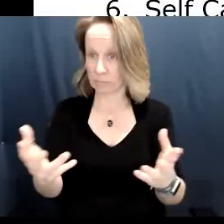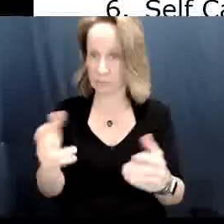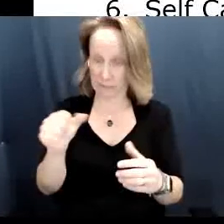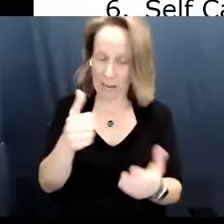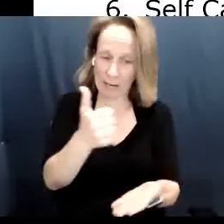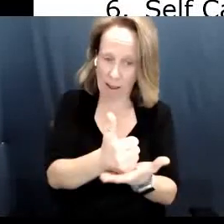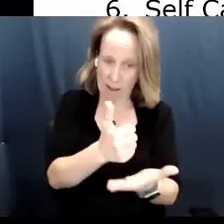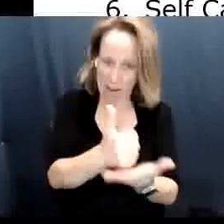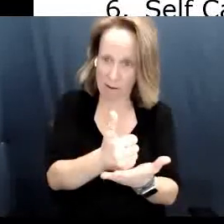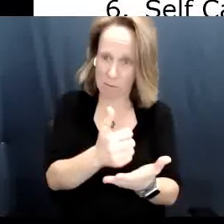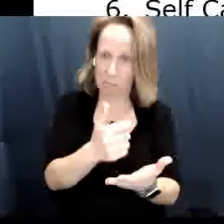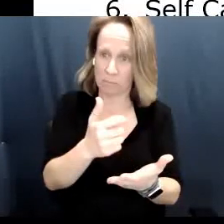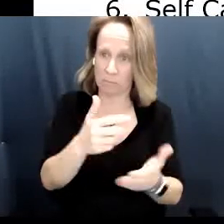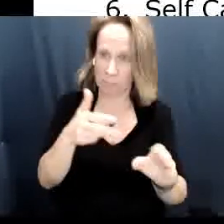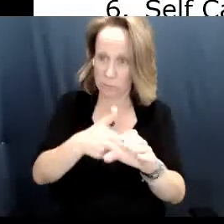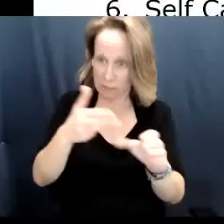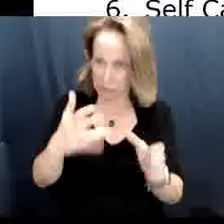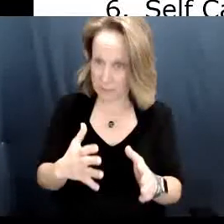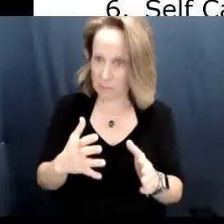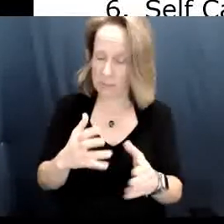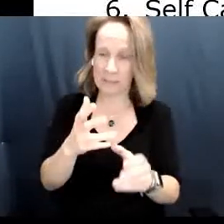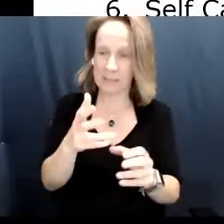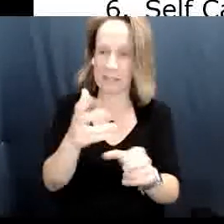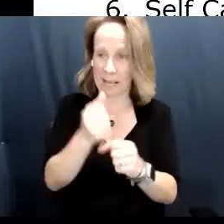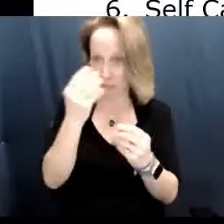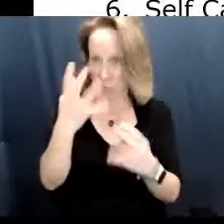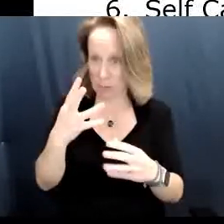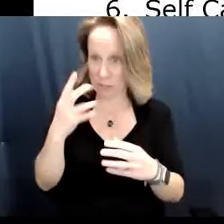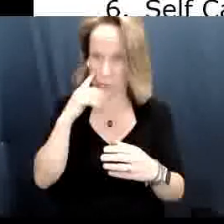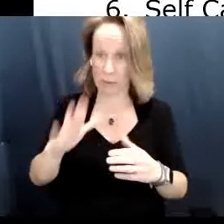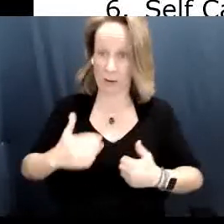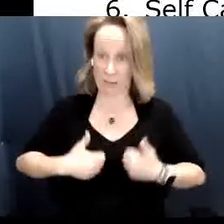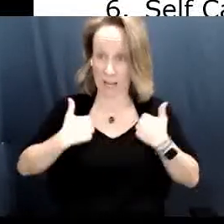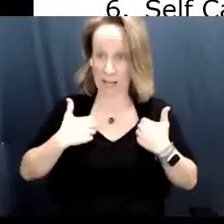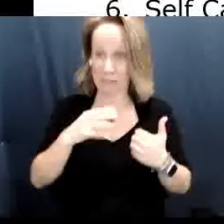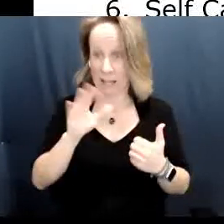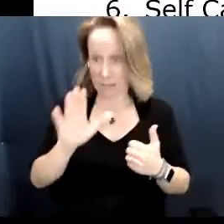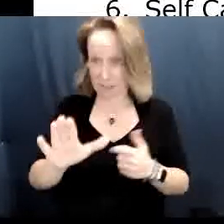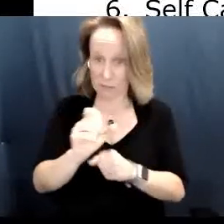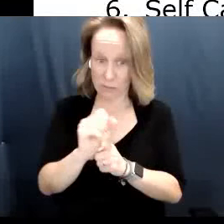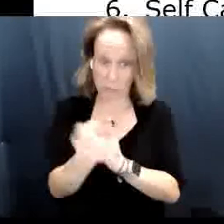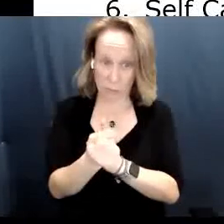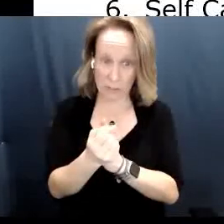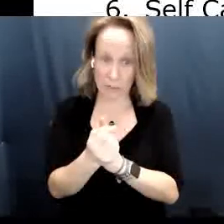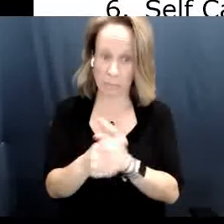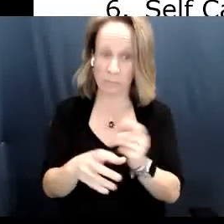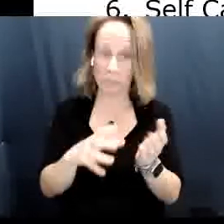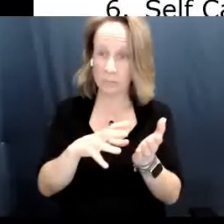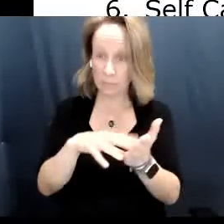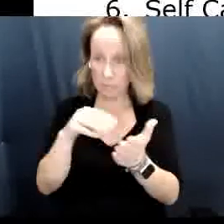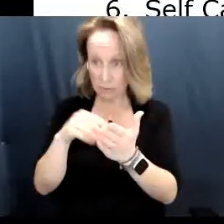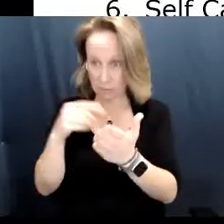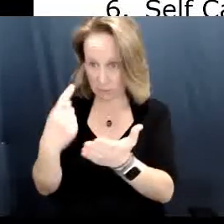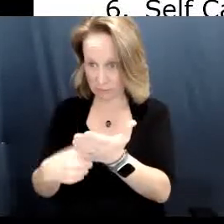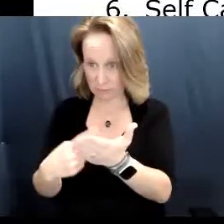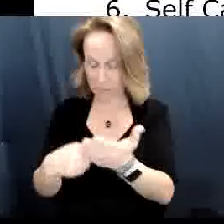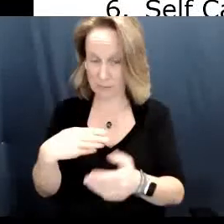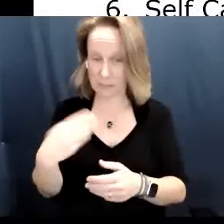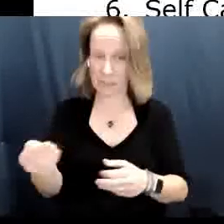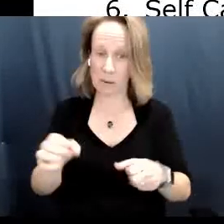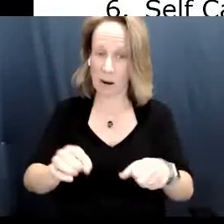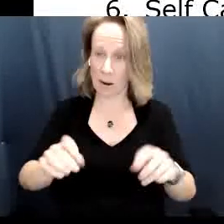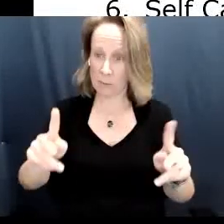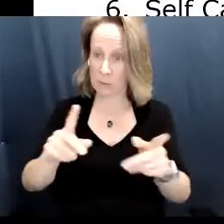to information to their own lives and their own situations. Learning and discussion provides the opportunity for survivors to integrate